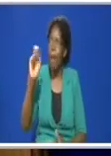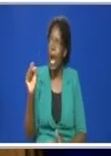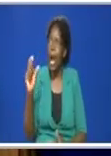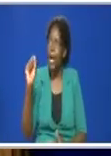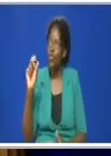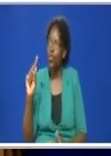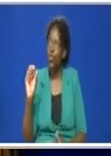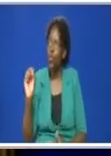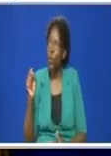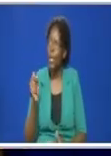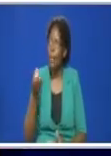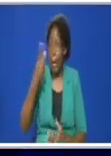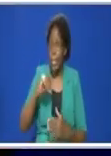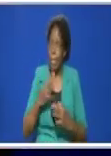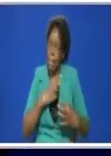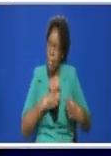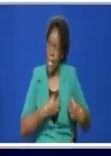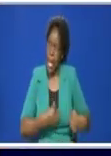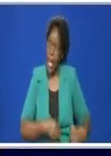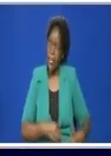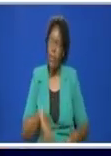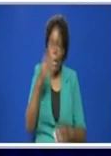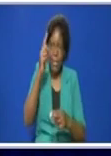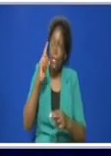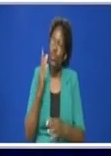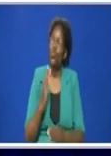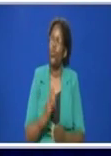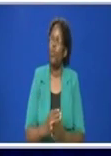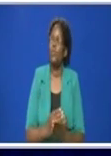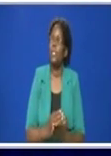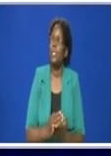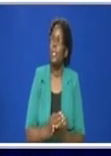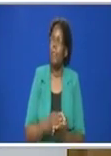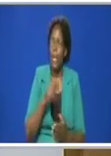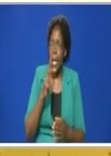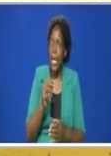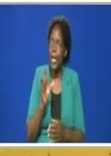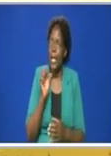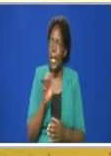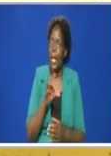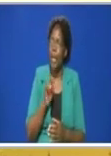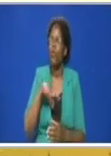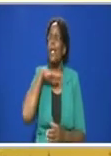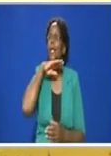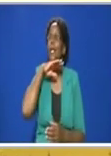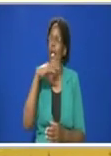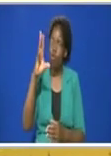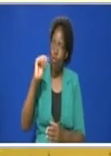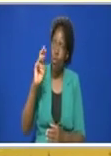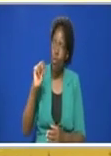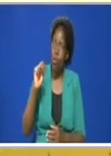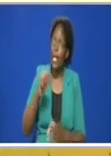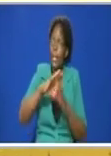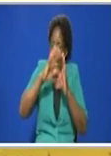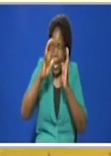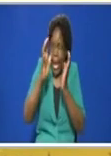out there, I will say it's the heart. Because once the heart stops beating, you're dead. No. The